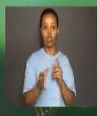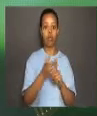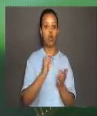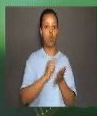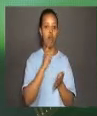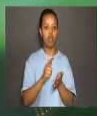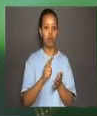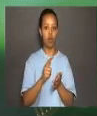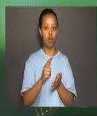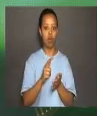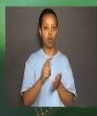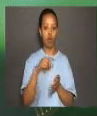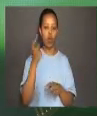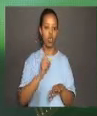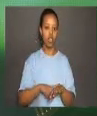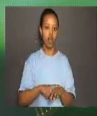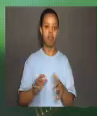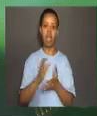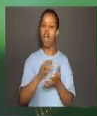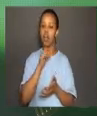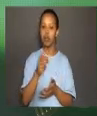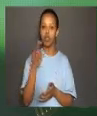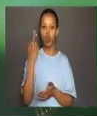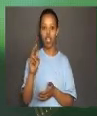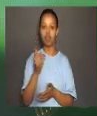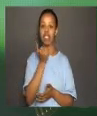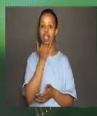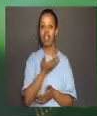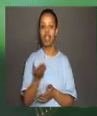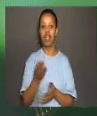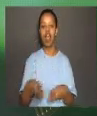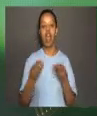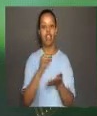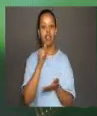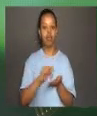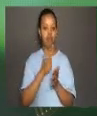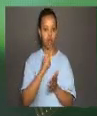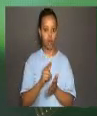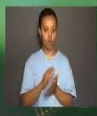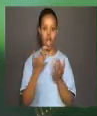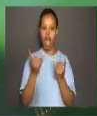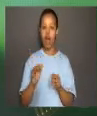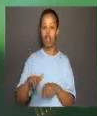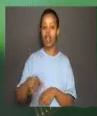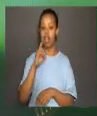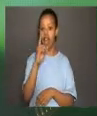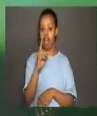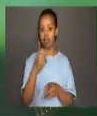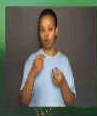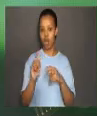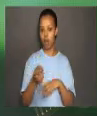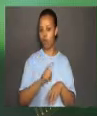contains does not become corrupted. We have time for one last